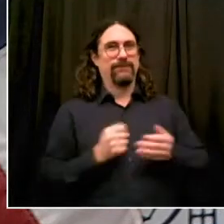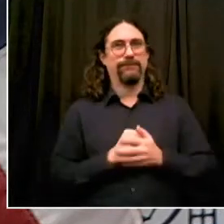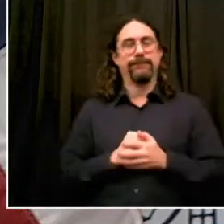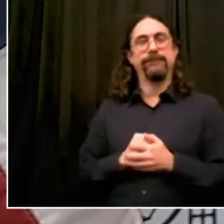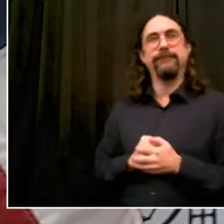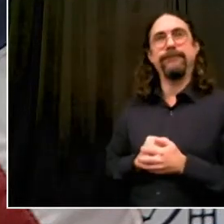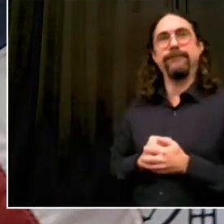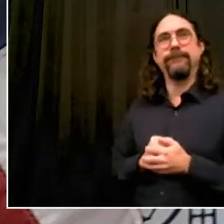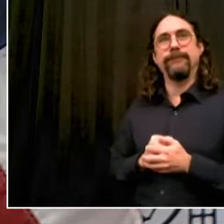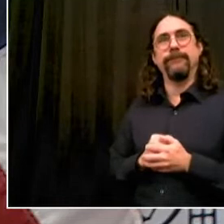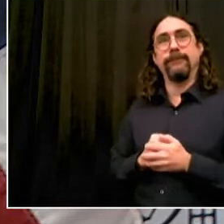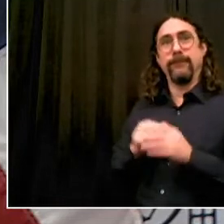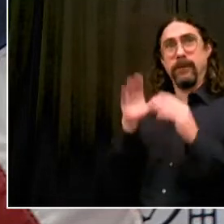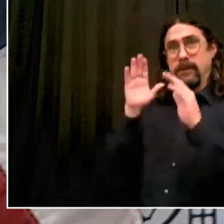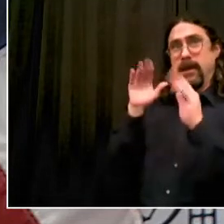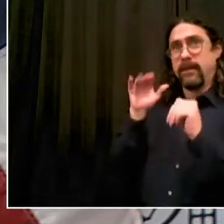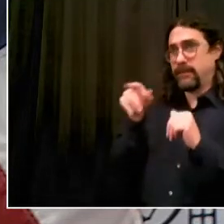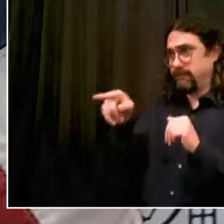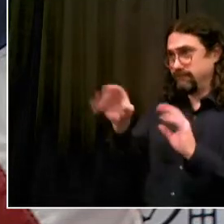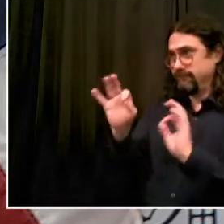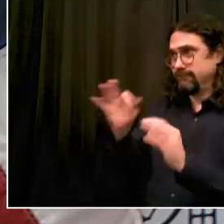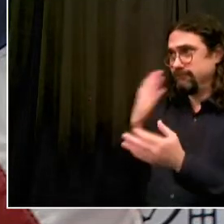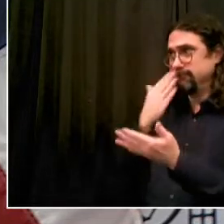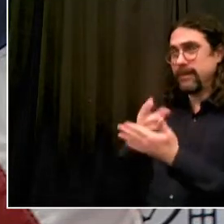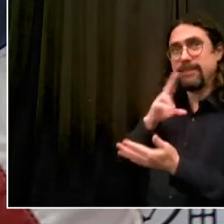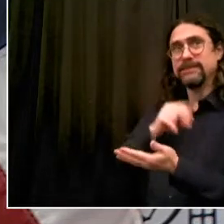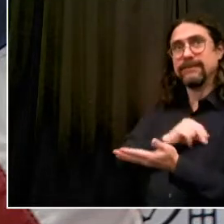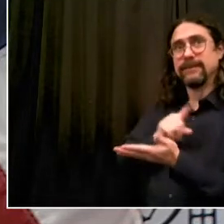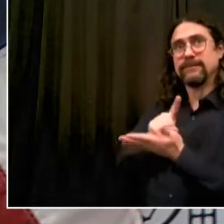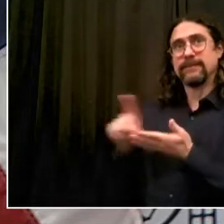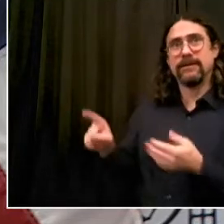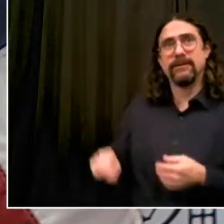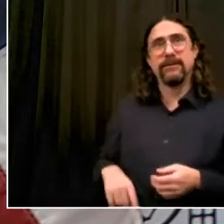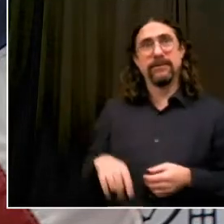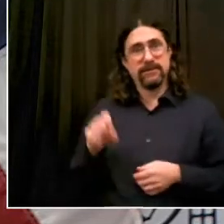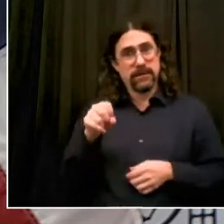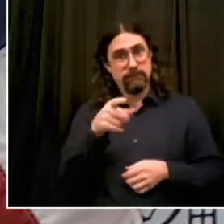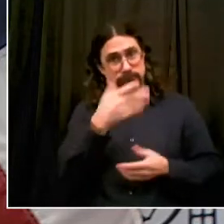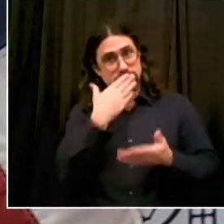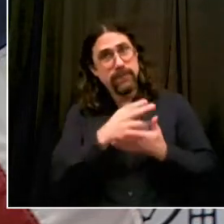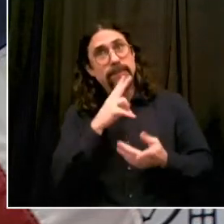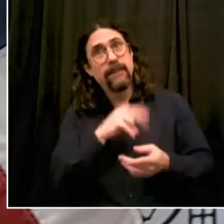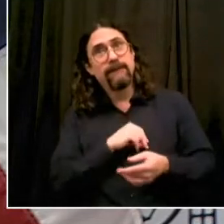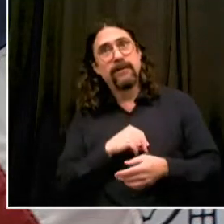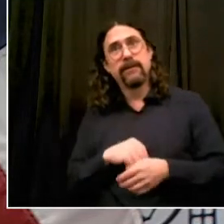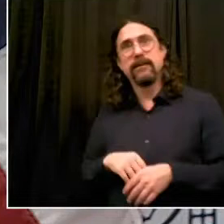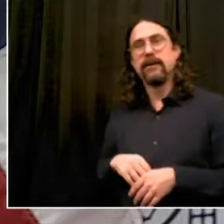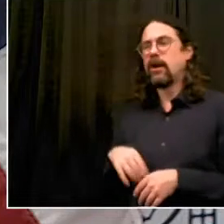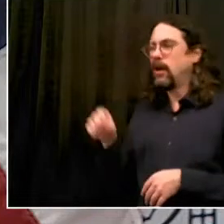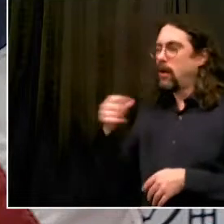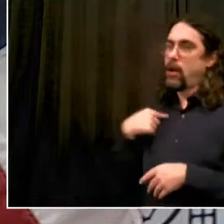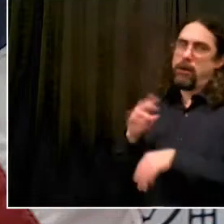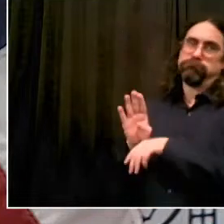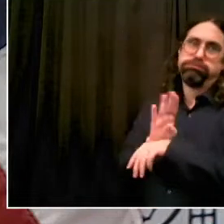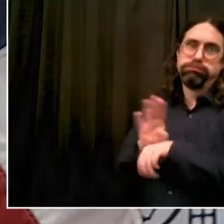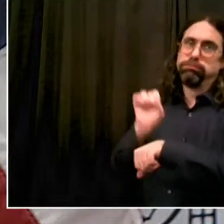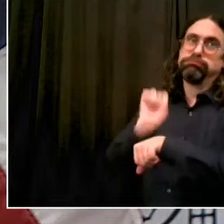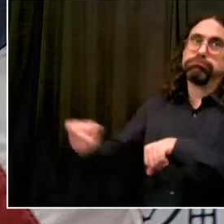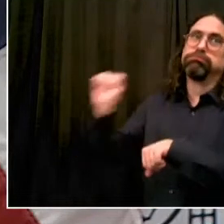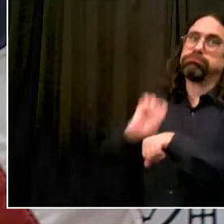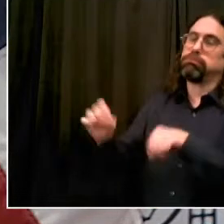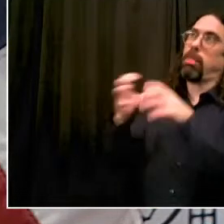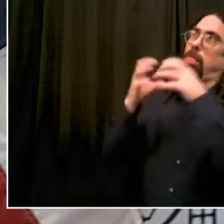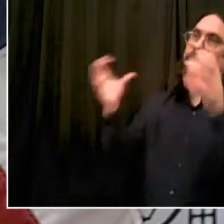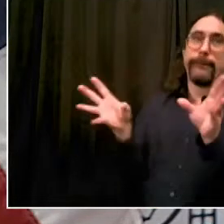calls, a lot of phone calls. Did the best we could. First, I wanted to ask about any more chances for parents to opt in. Obviously, the